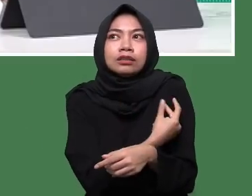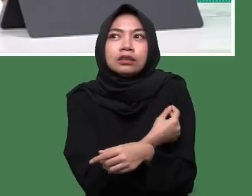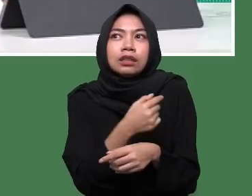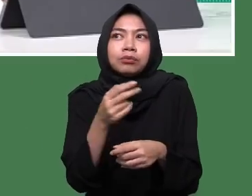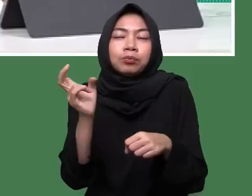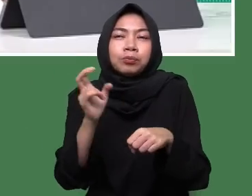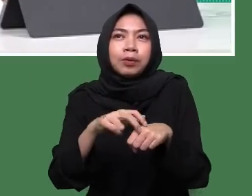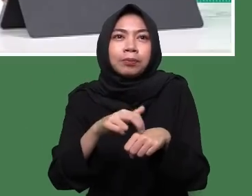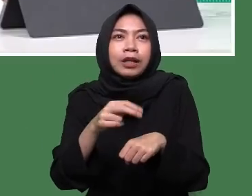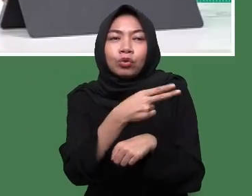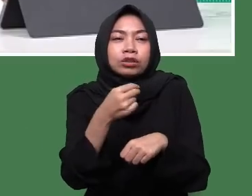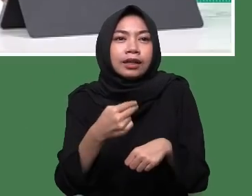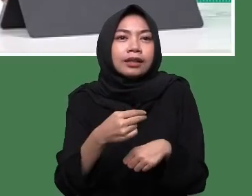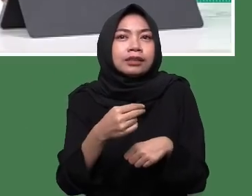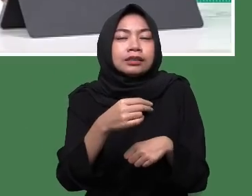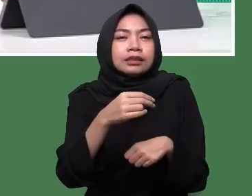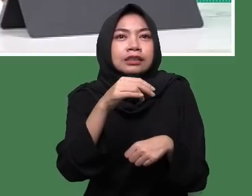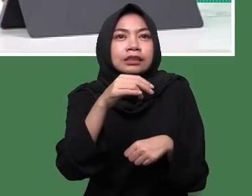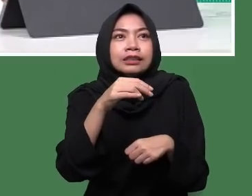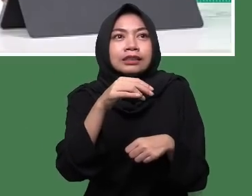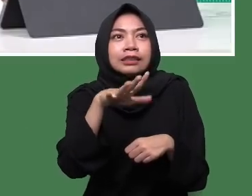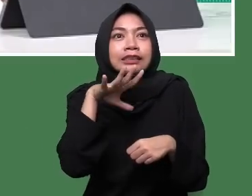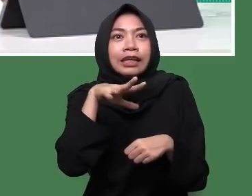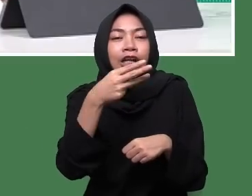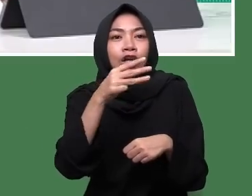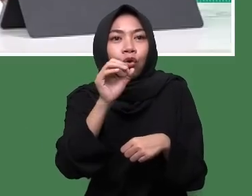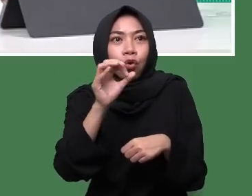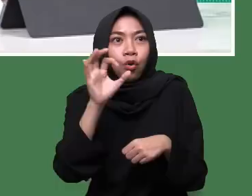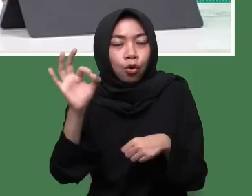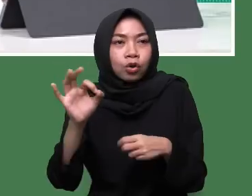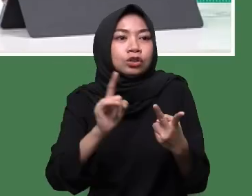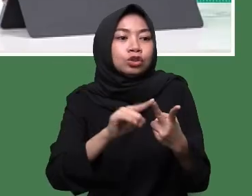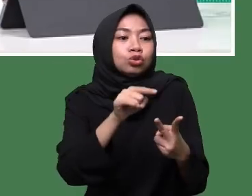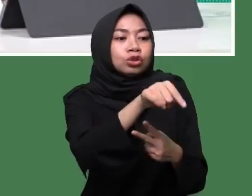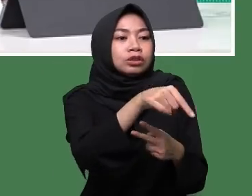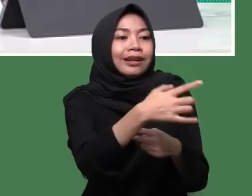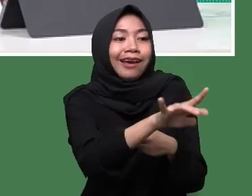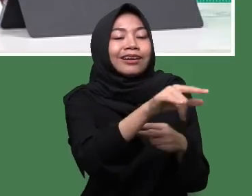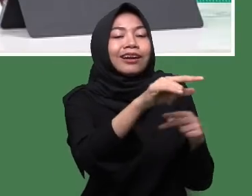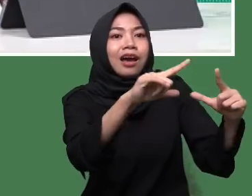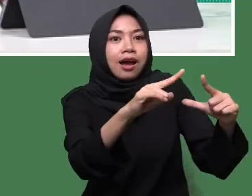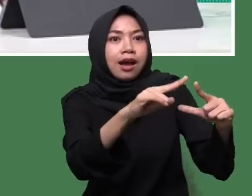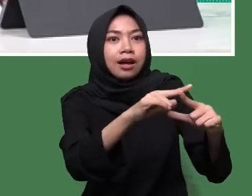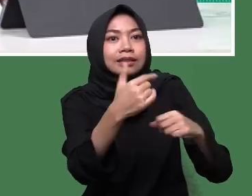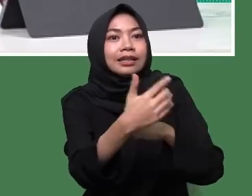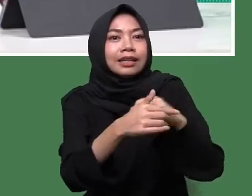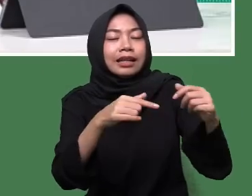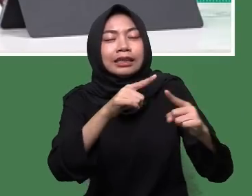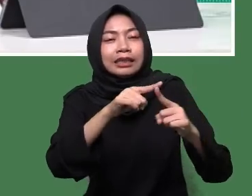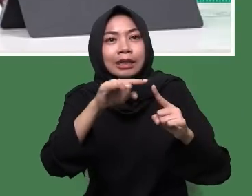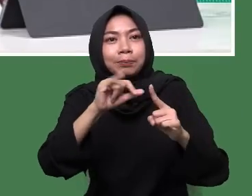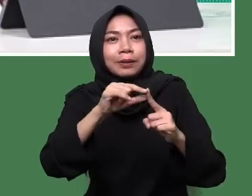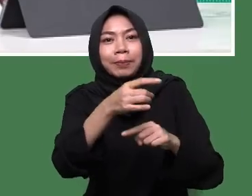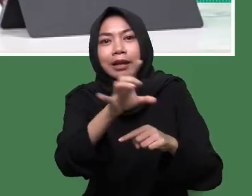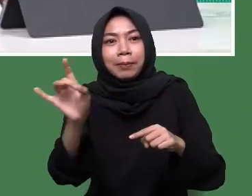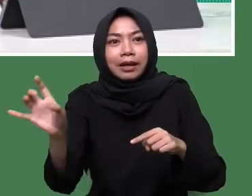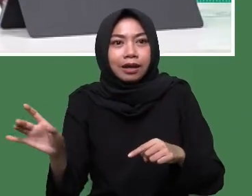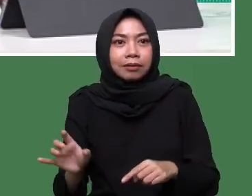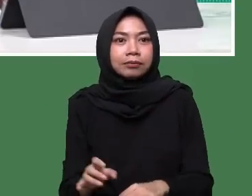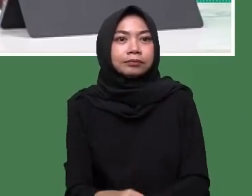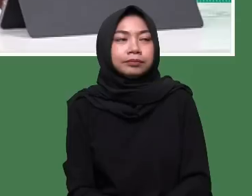are other countries nearby that they have the serotype A and others. Thank you. Thank you.